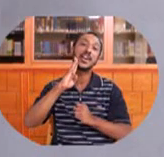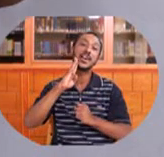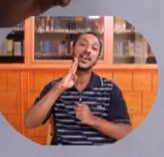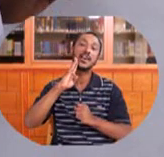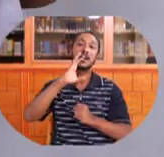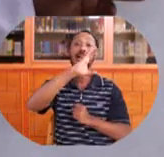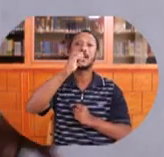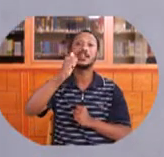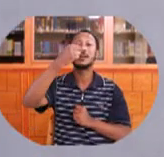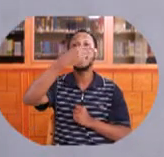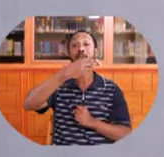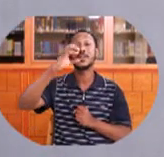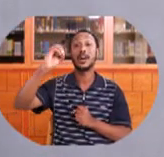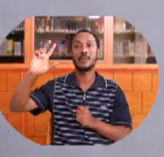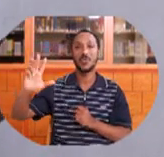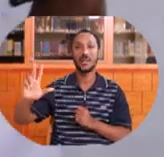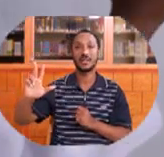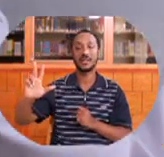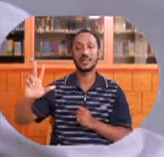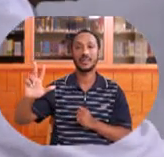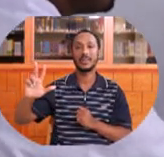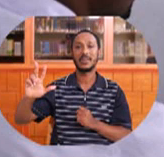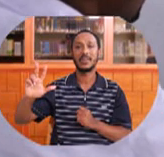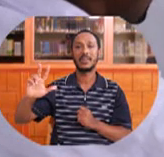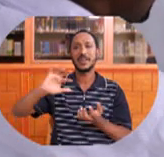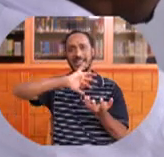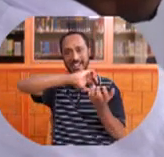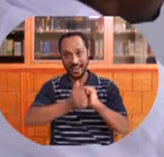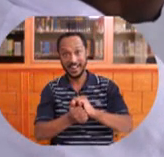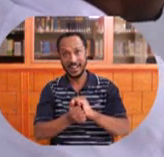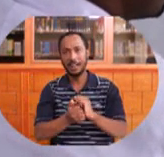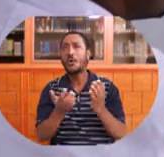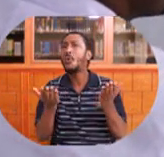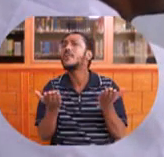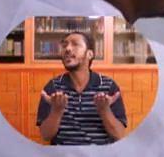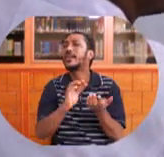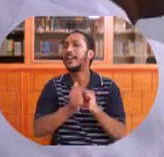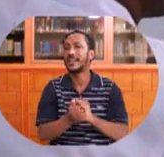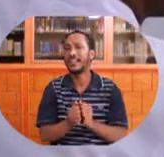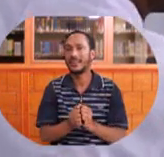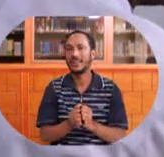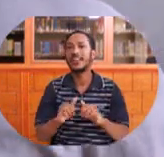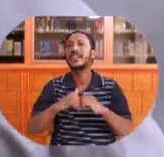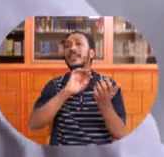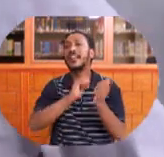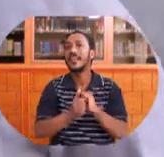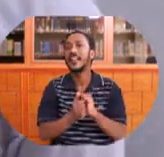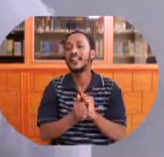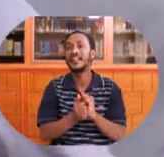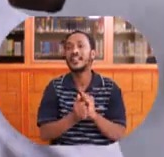this calcium hydrogen carbonate is converted into calcium carbonate